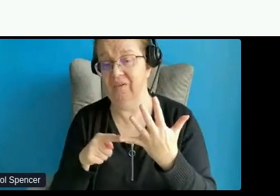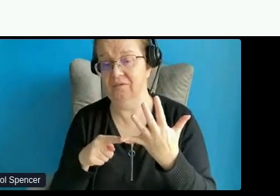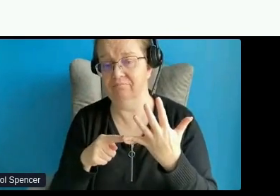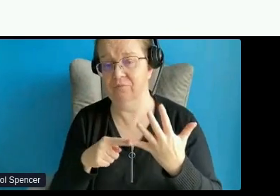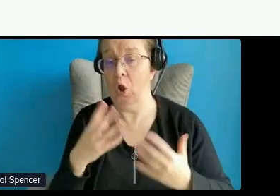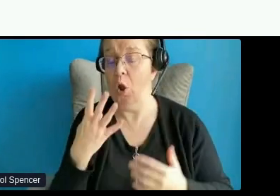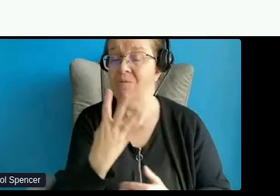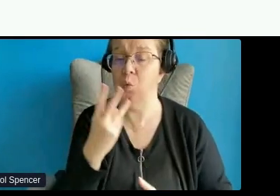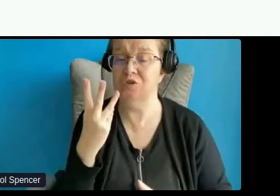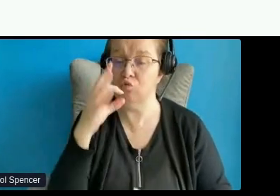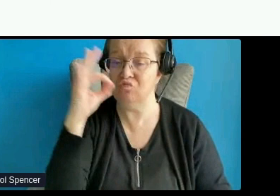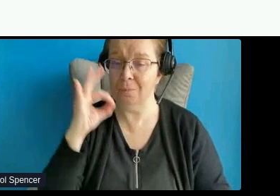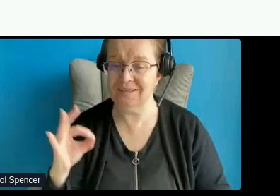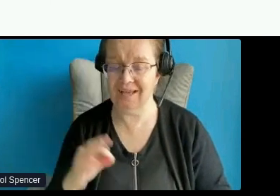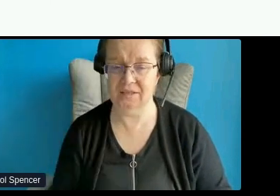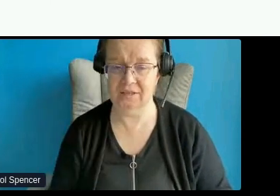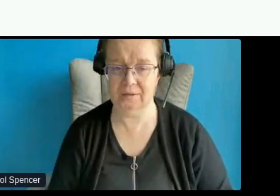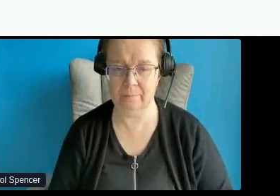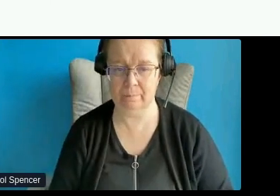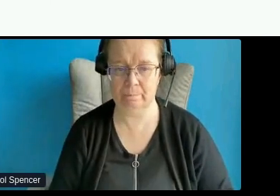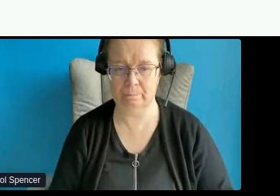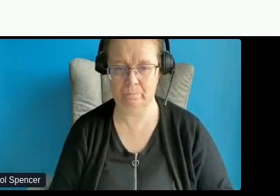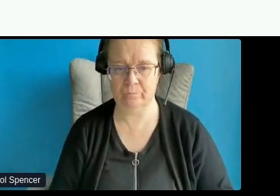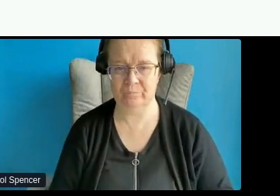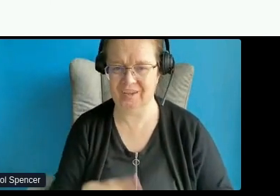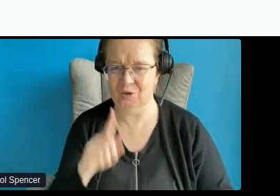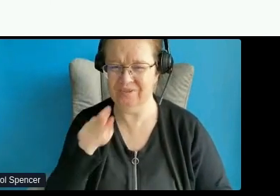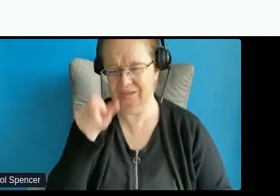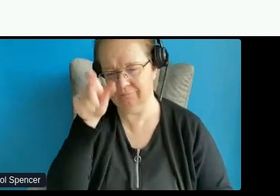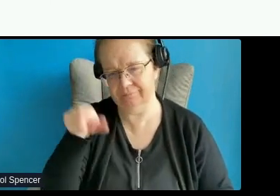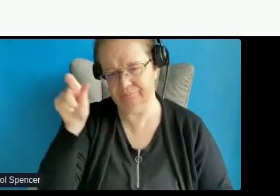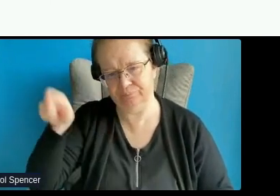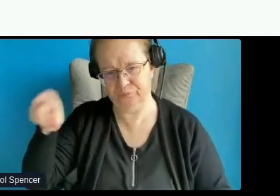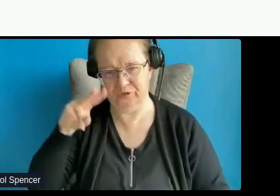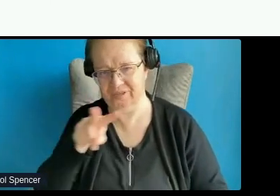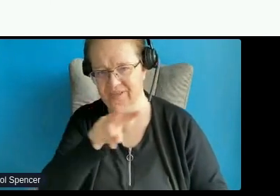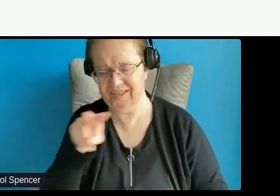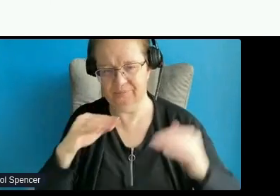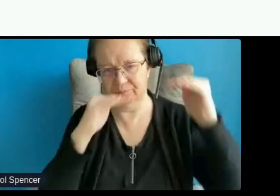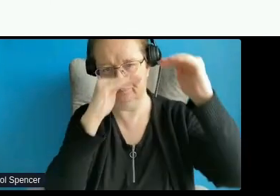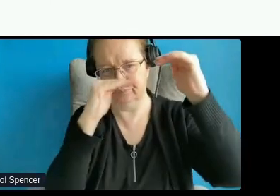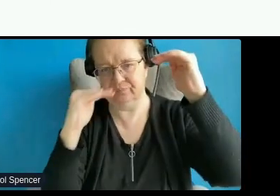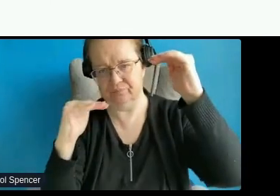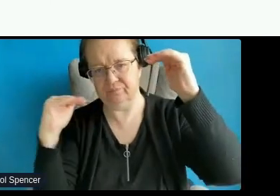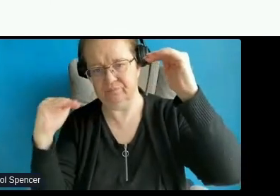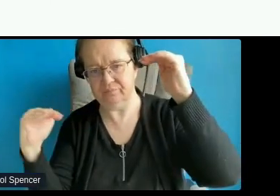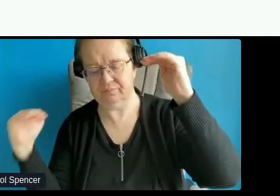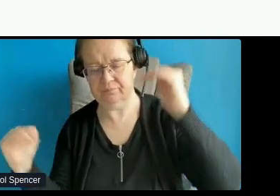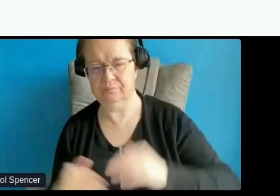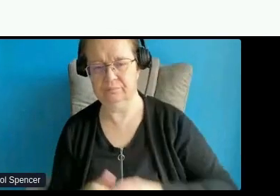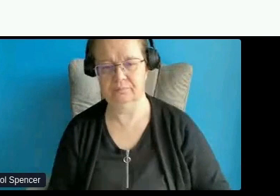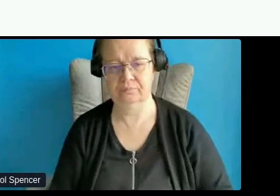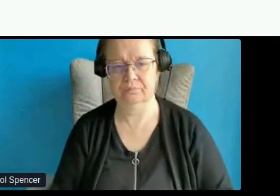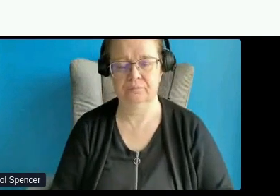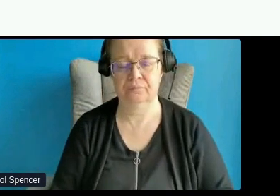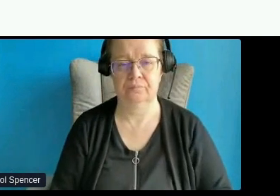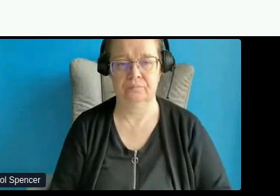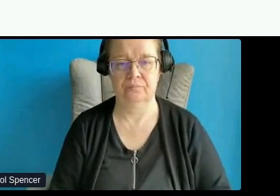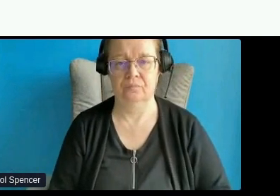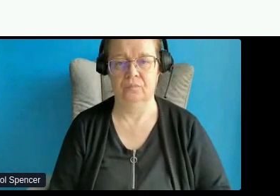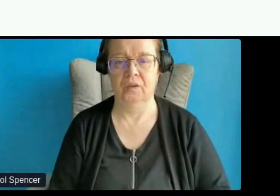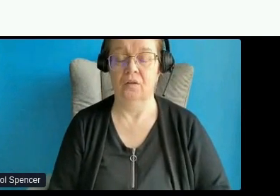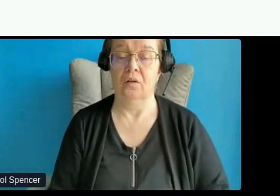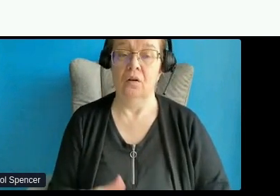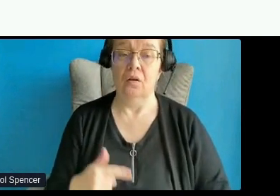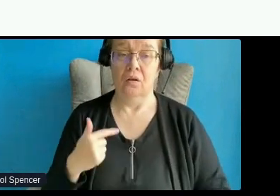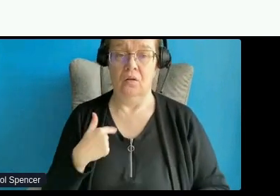of respondents. And I've just put a little bar chart on the right-hand side of the screen there, which has what I just said. So I'll